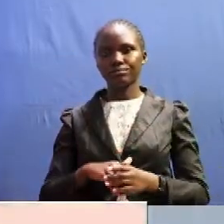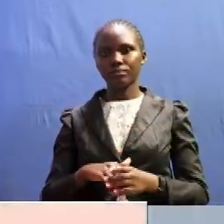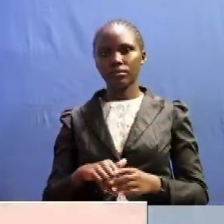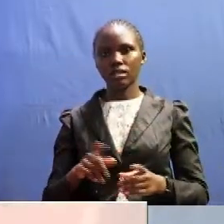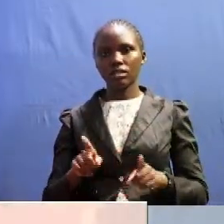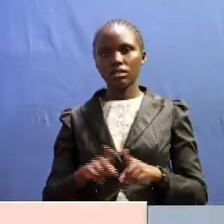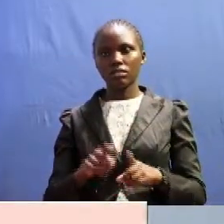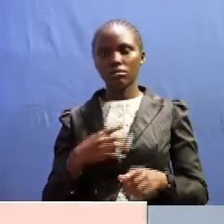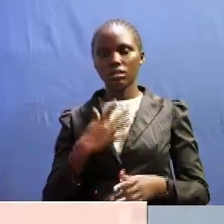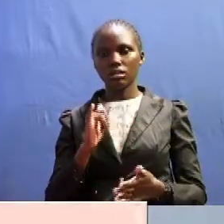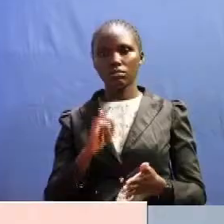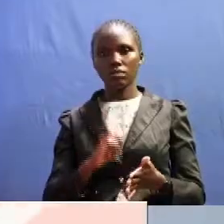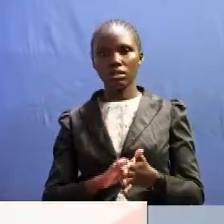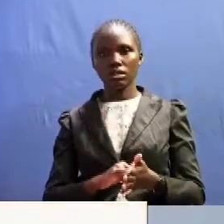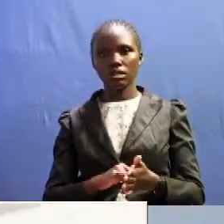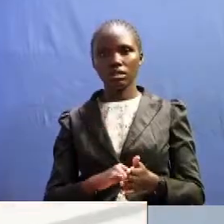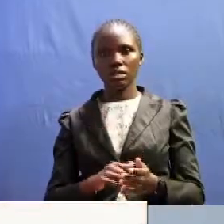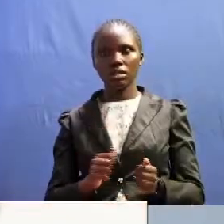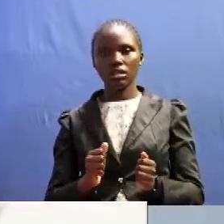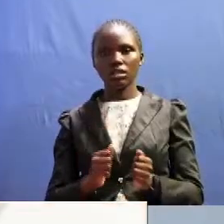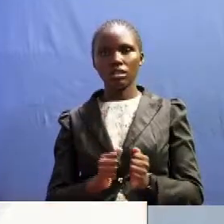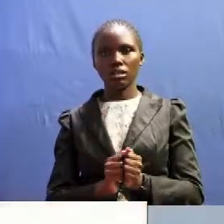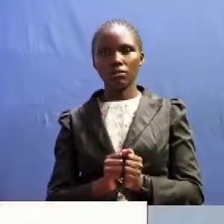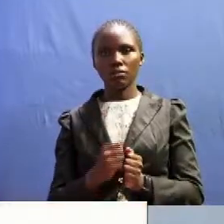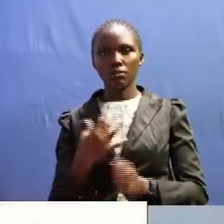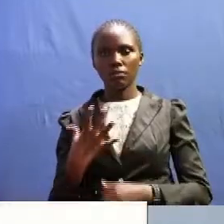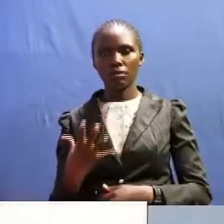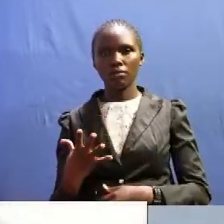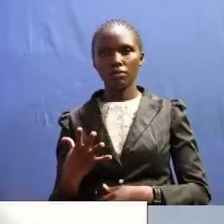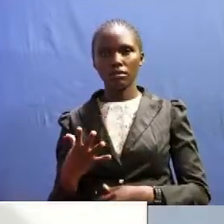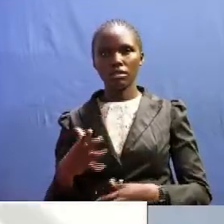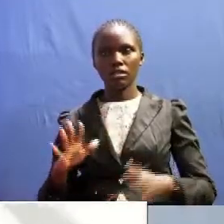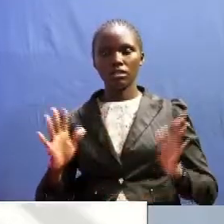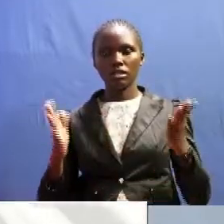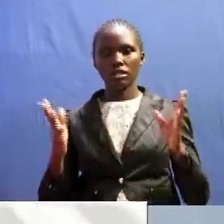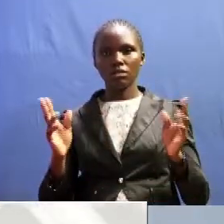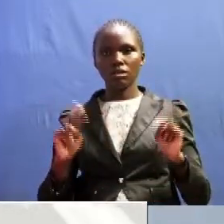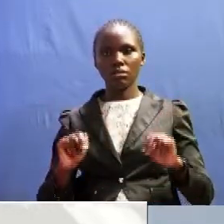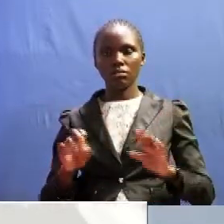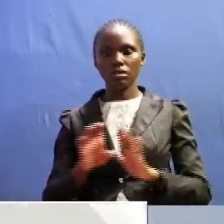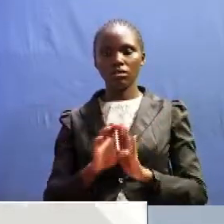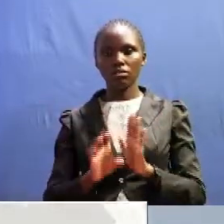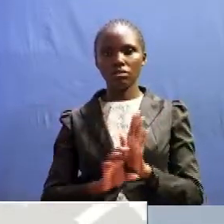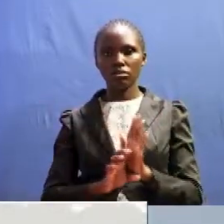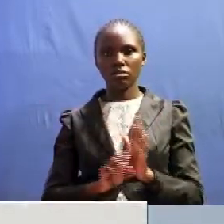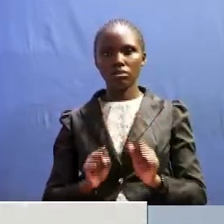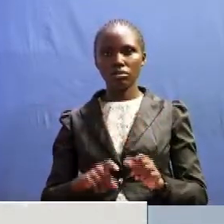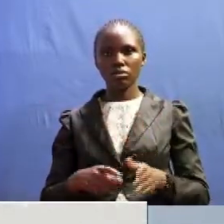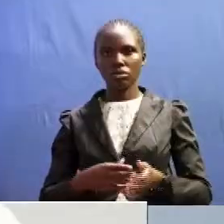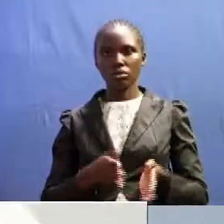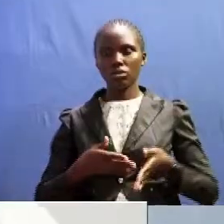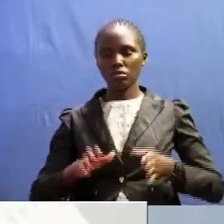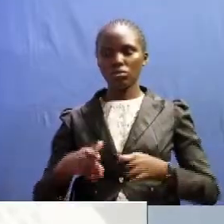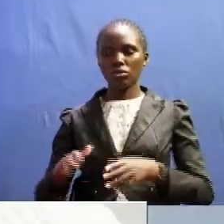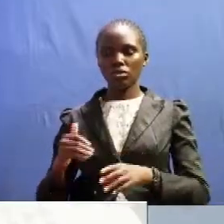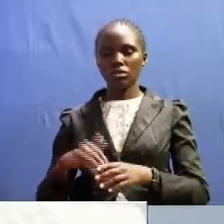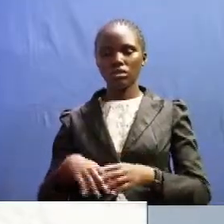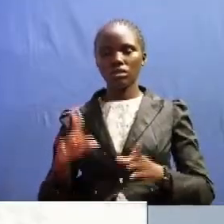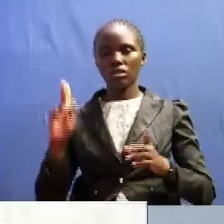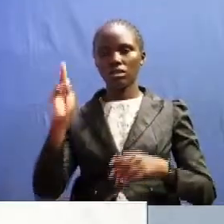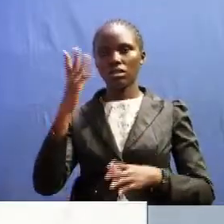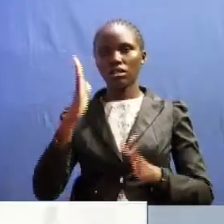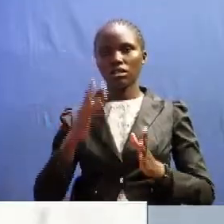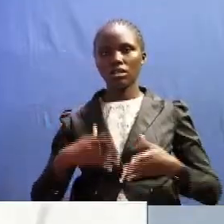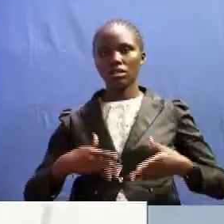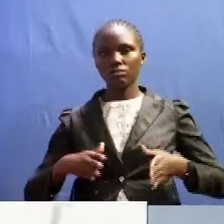president emphasized that the 15th anniversary of the Constitution presents an opportunity to reflect on Kenya's